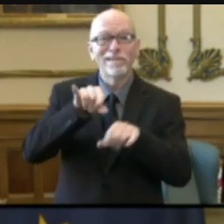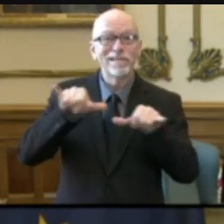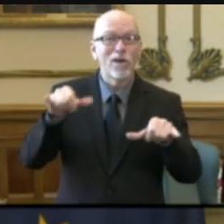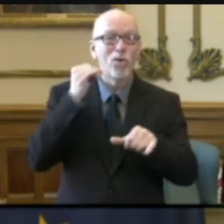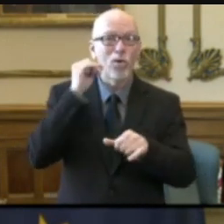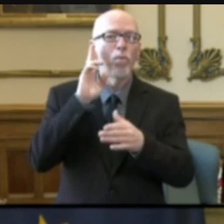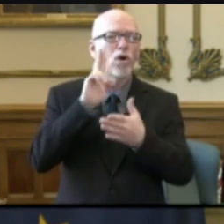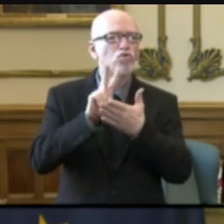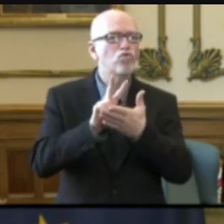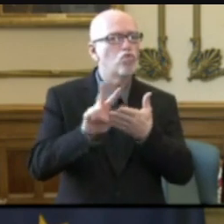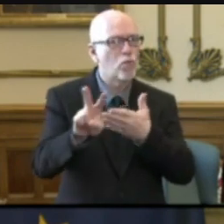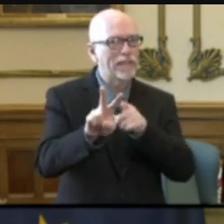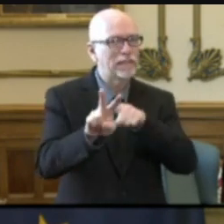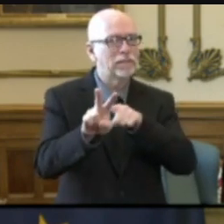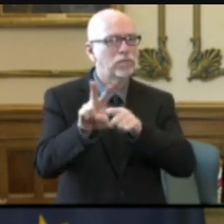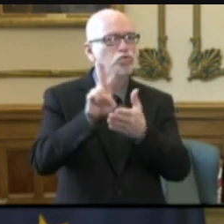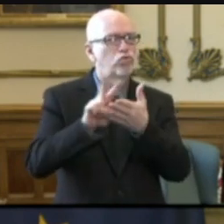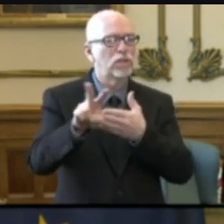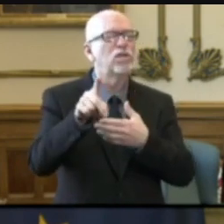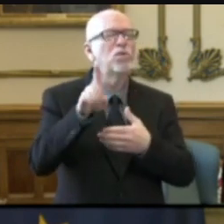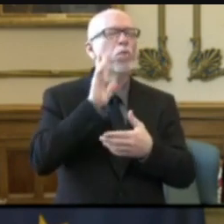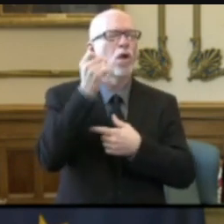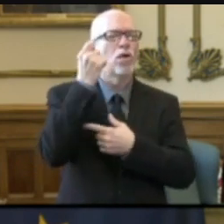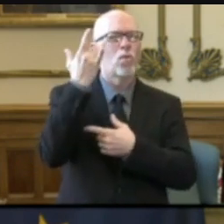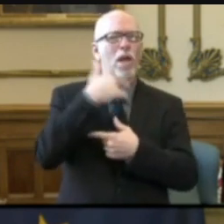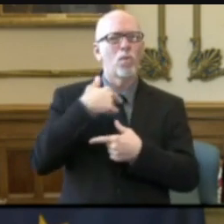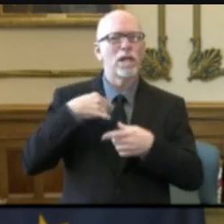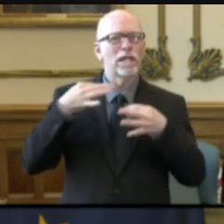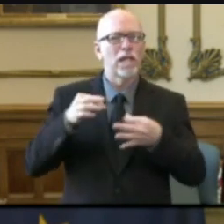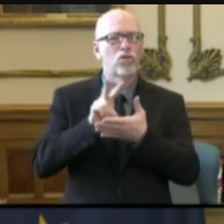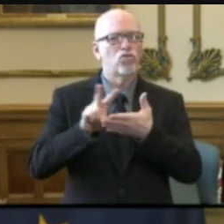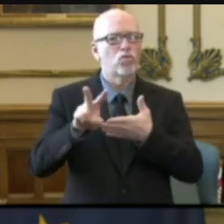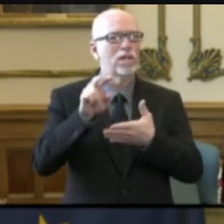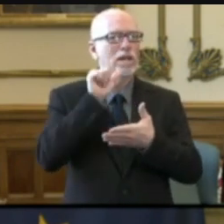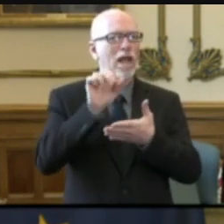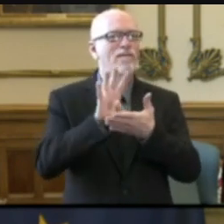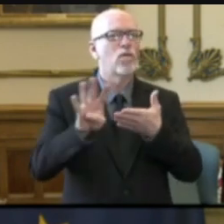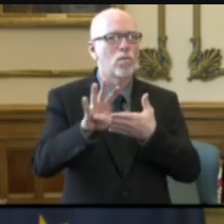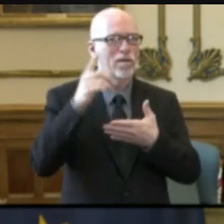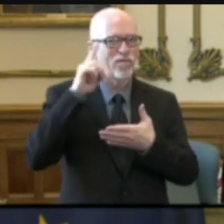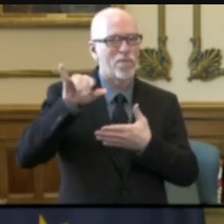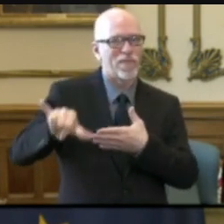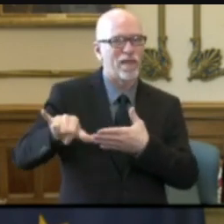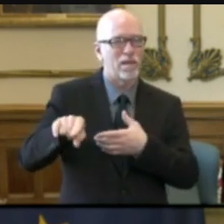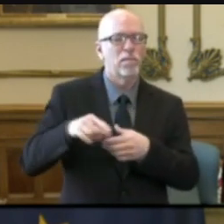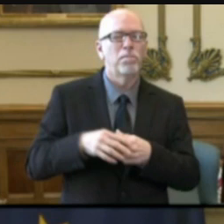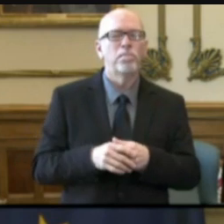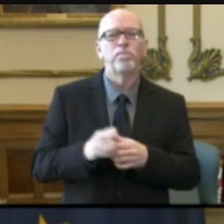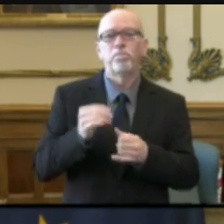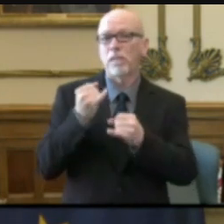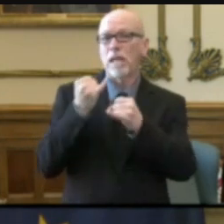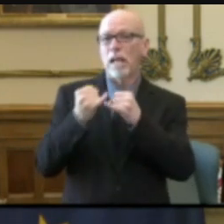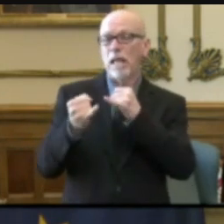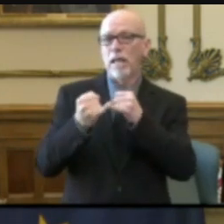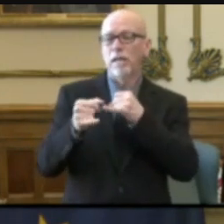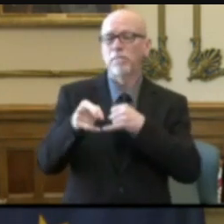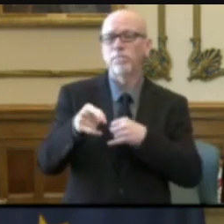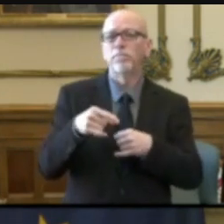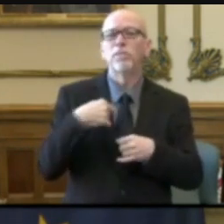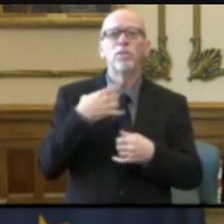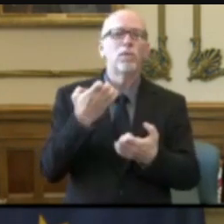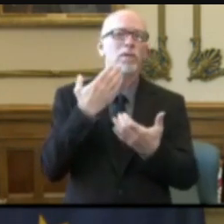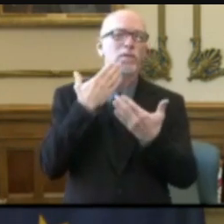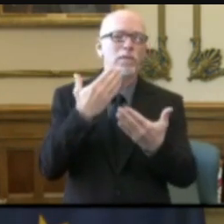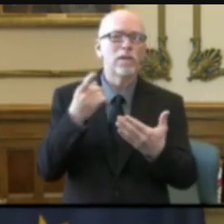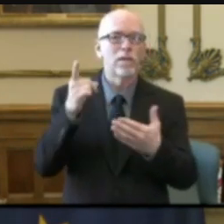weeks. I think you'll better understand why we came to that conclusion here in just a few moments. And lastly, just a word of